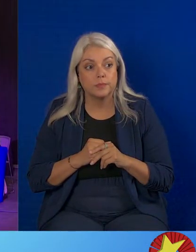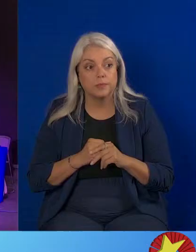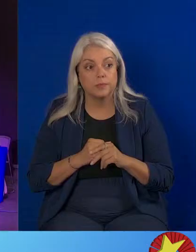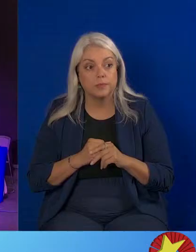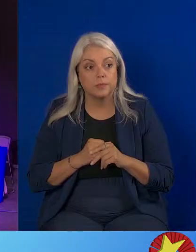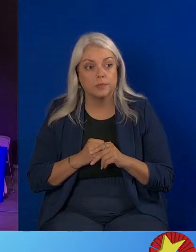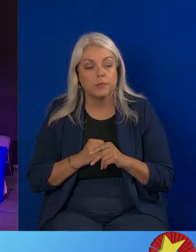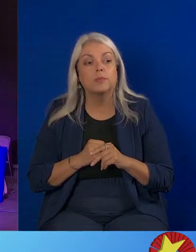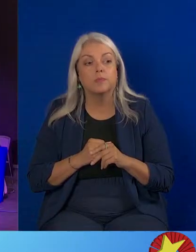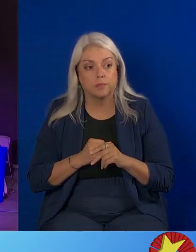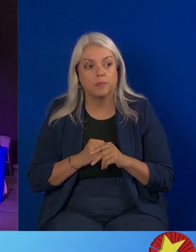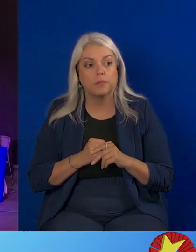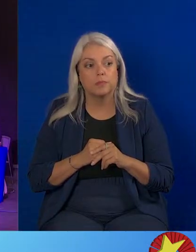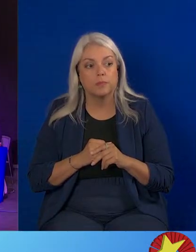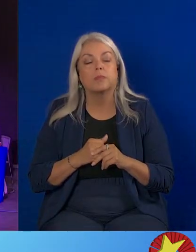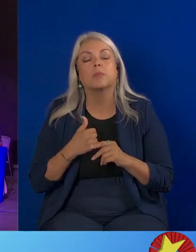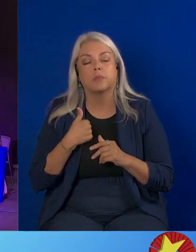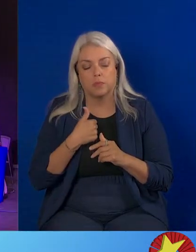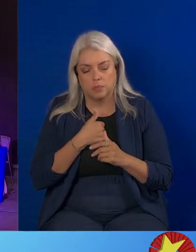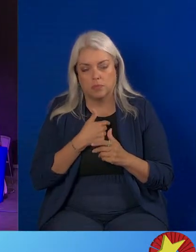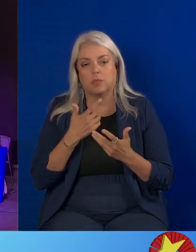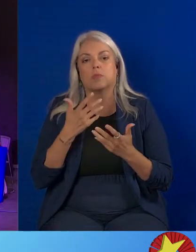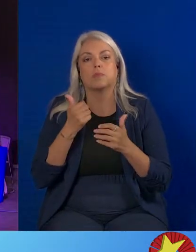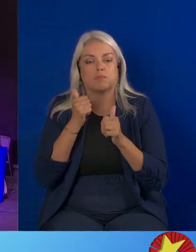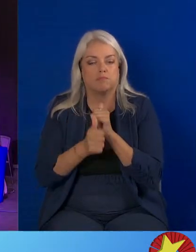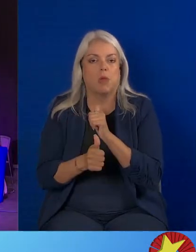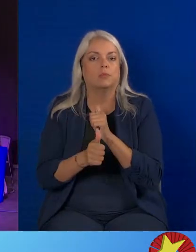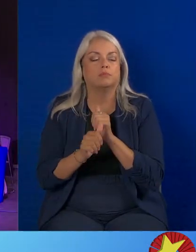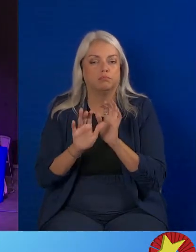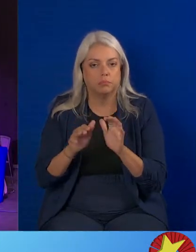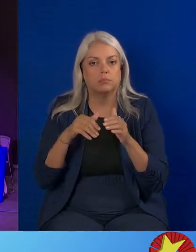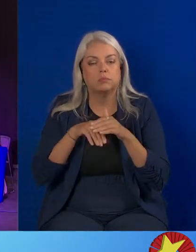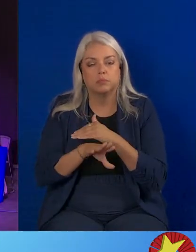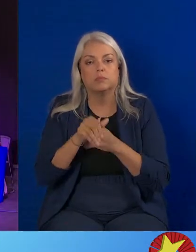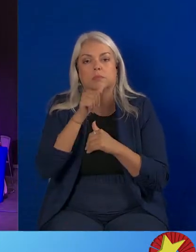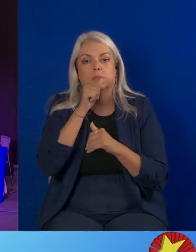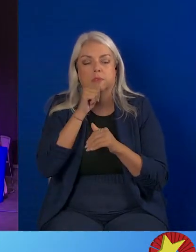We have majority vote to go into executive session.